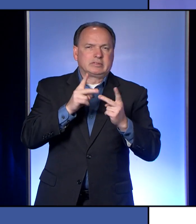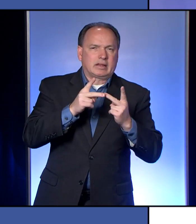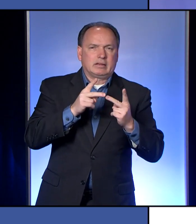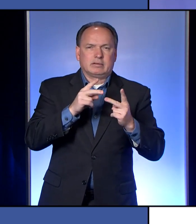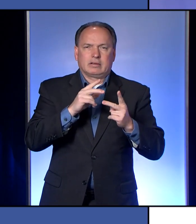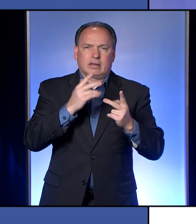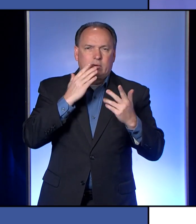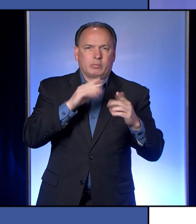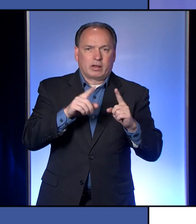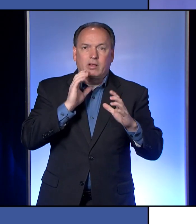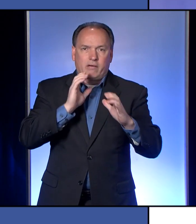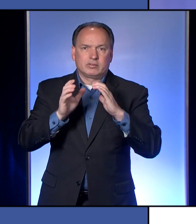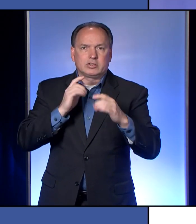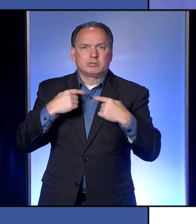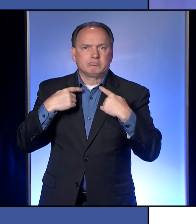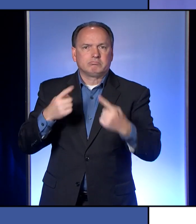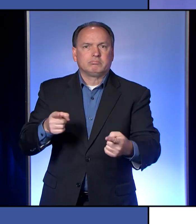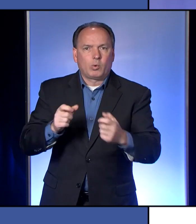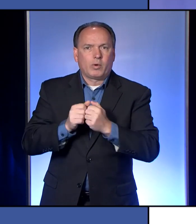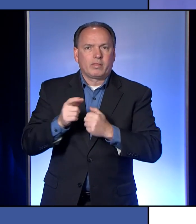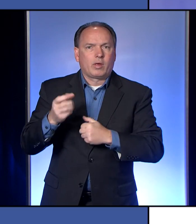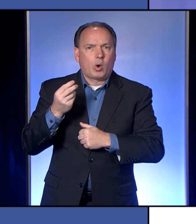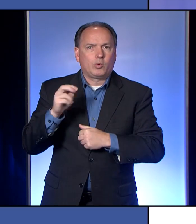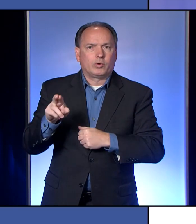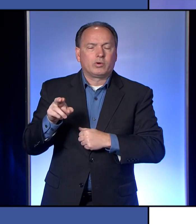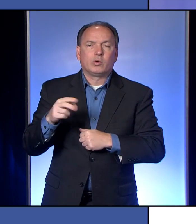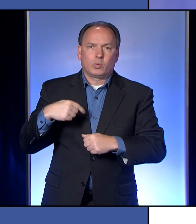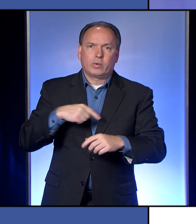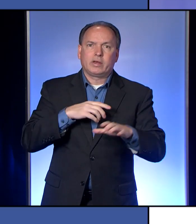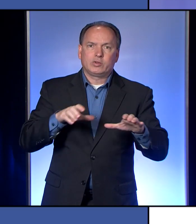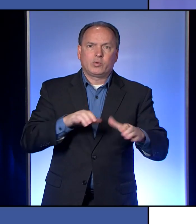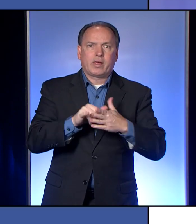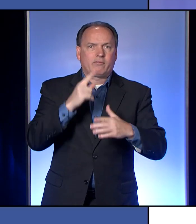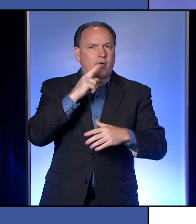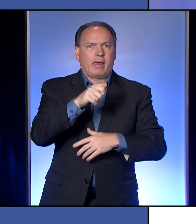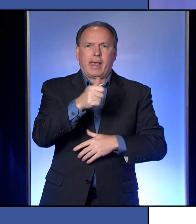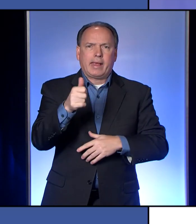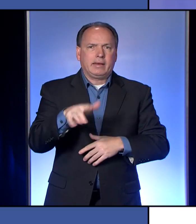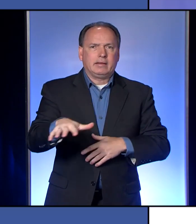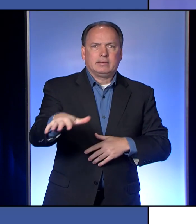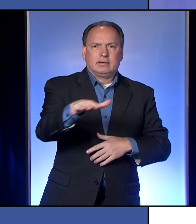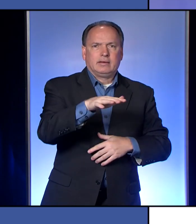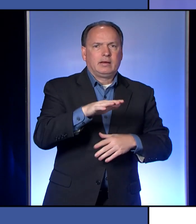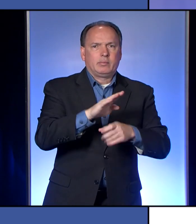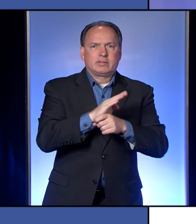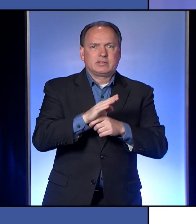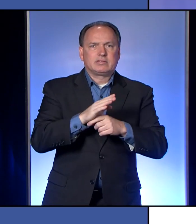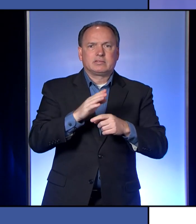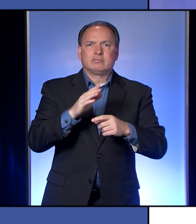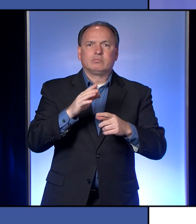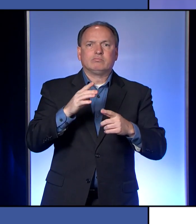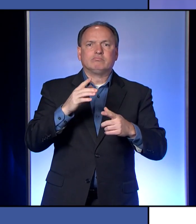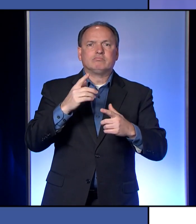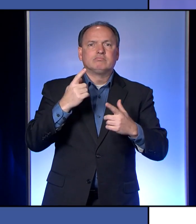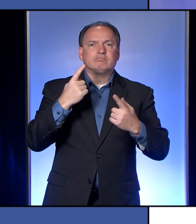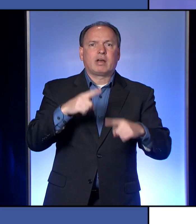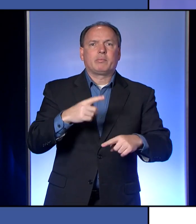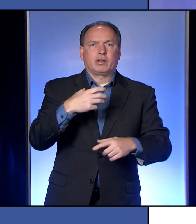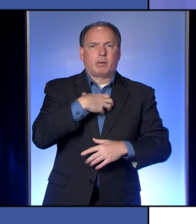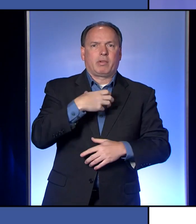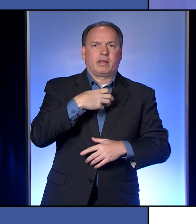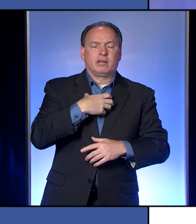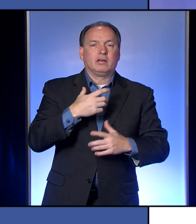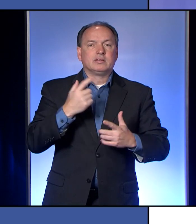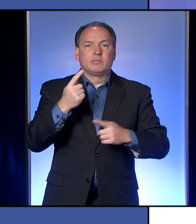had conversations with the owner. This is what we do for any business that we get a complaint about. Somebody usually calls us